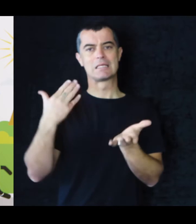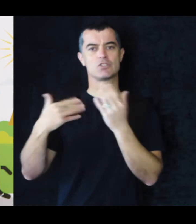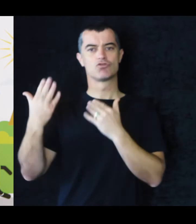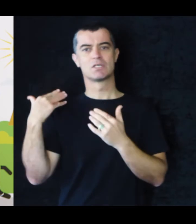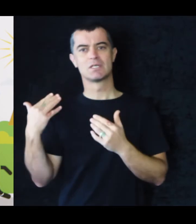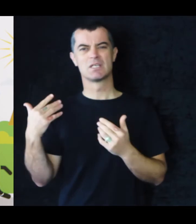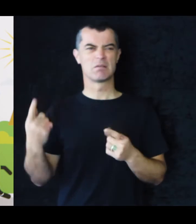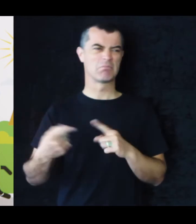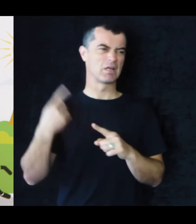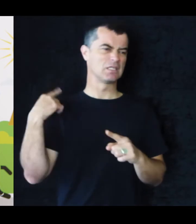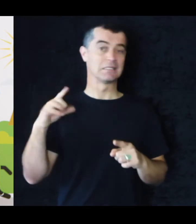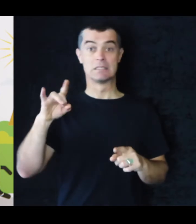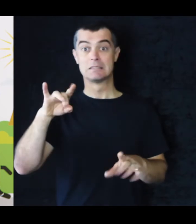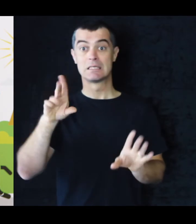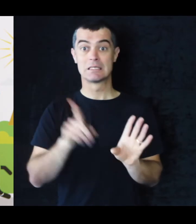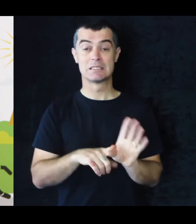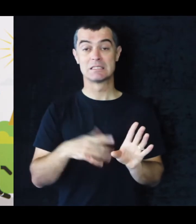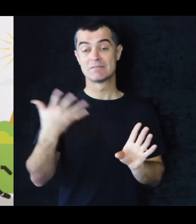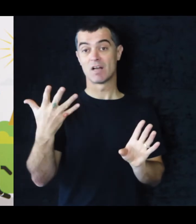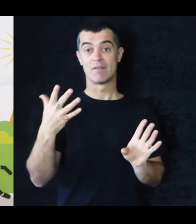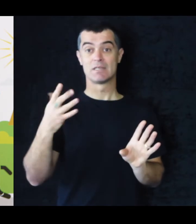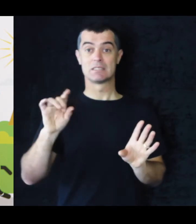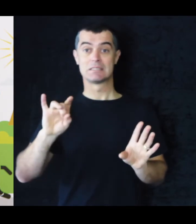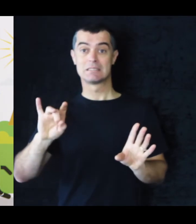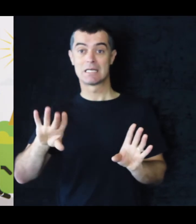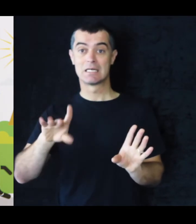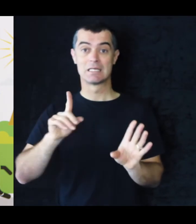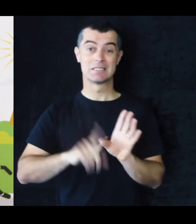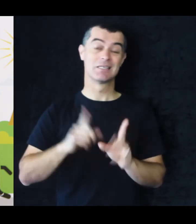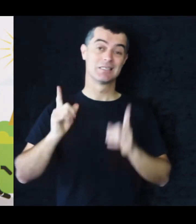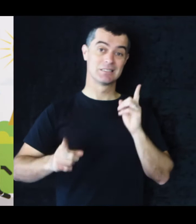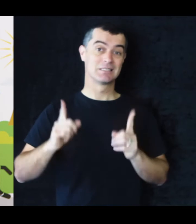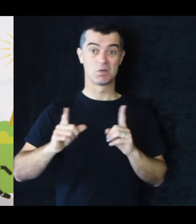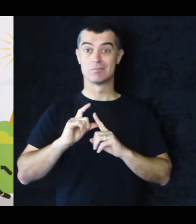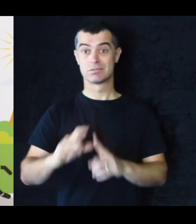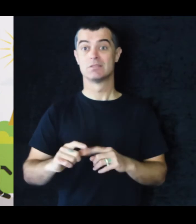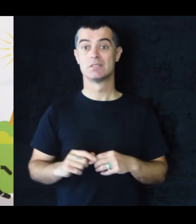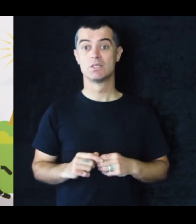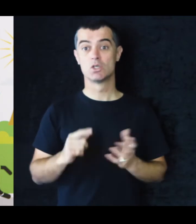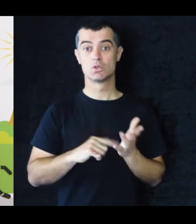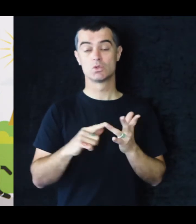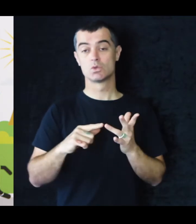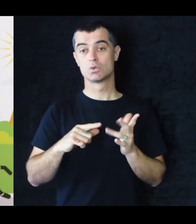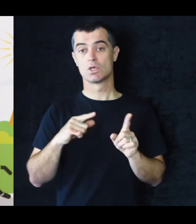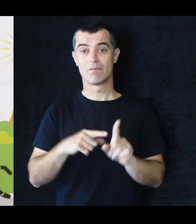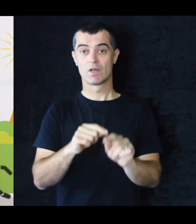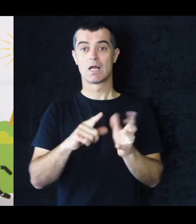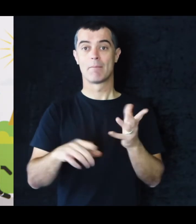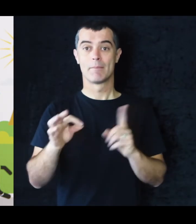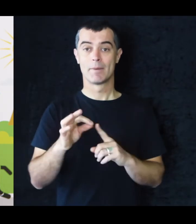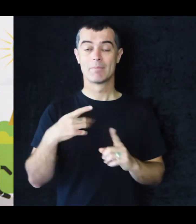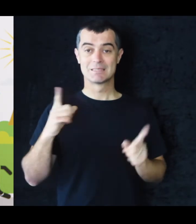past 10 years, 10 years, which sometimes is really difficult to chase up